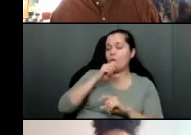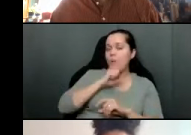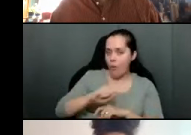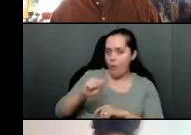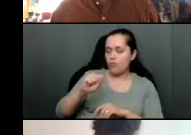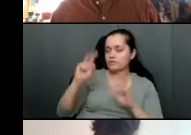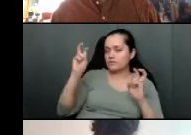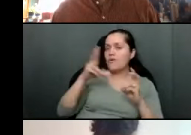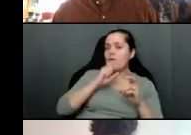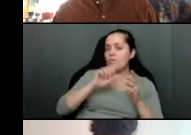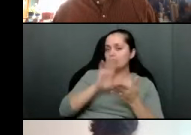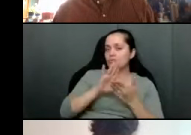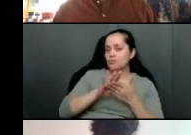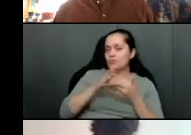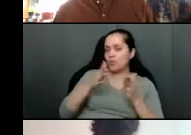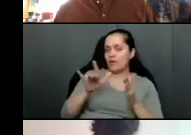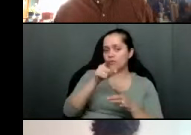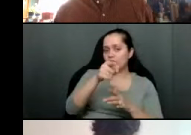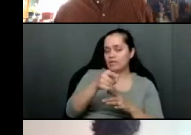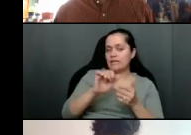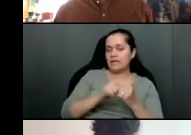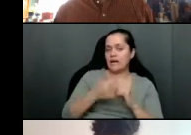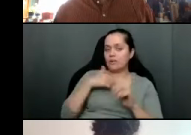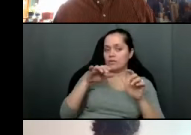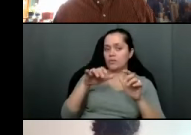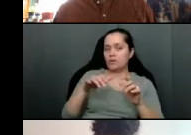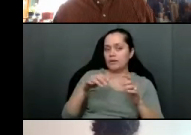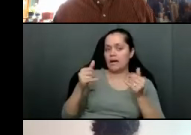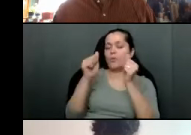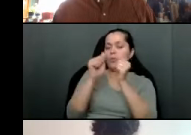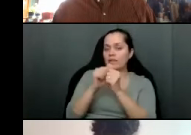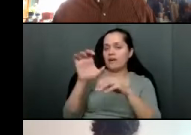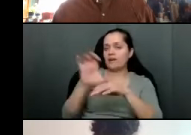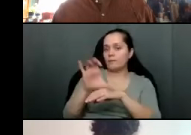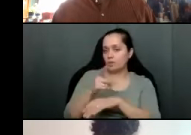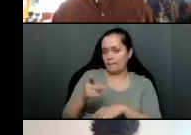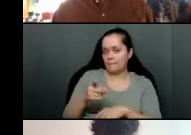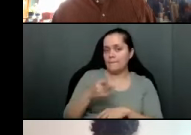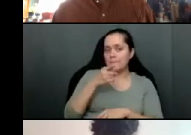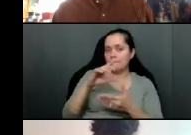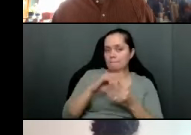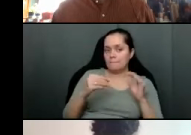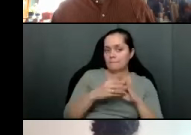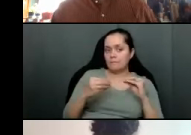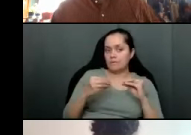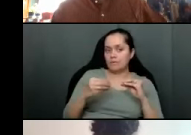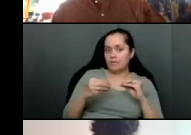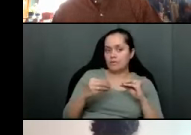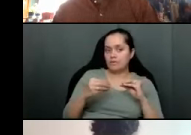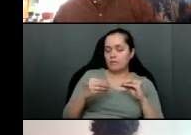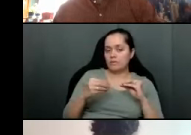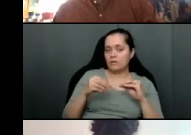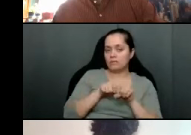way of doing this and how we could do this now with the computer is the story of an outbreak